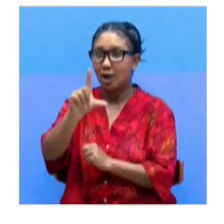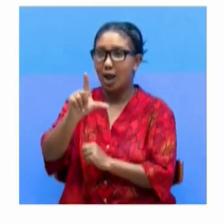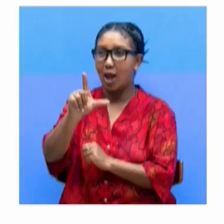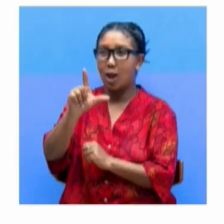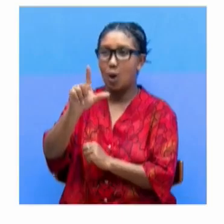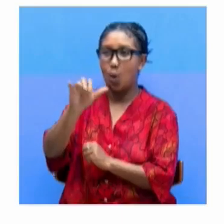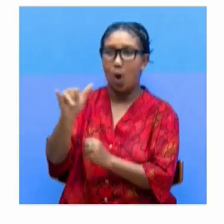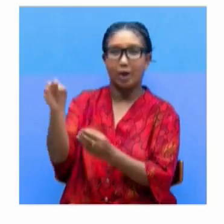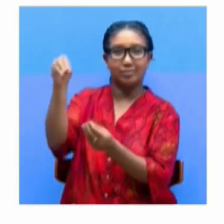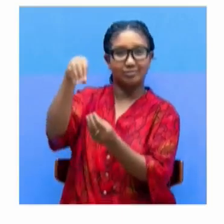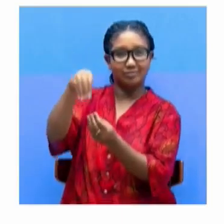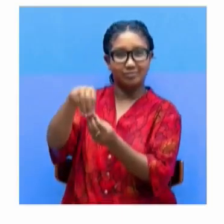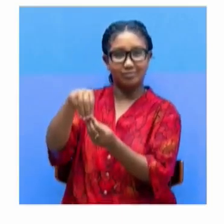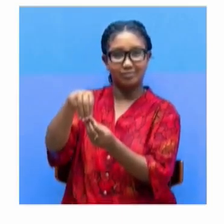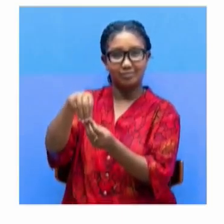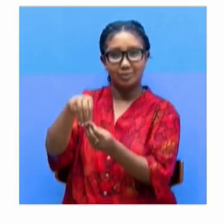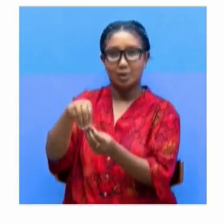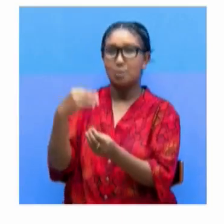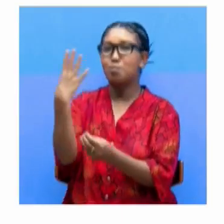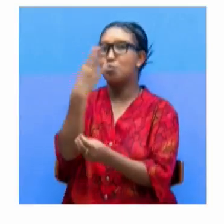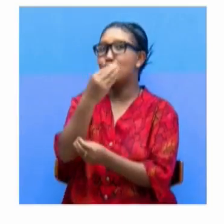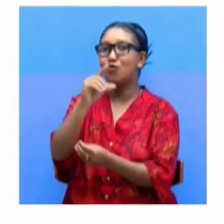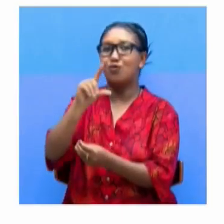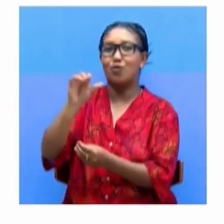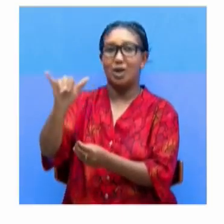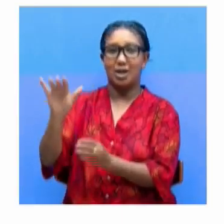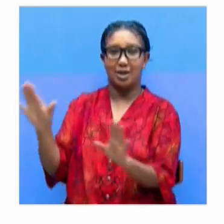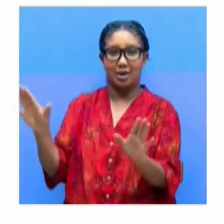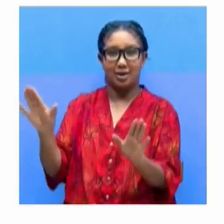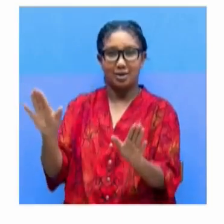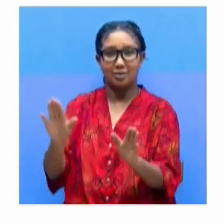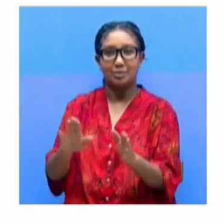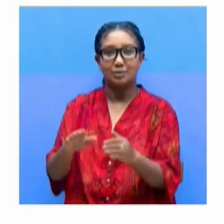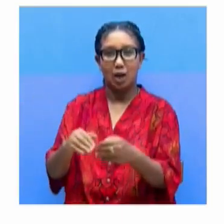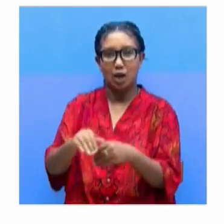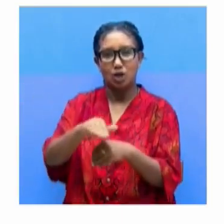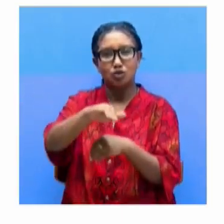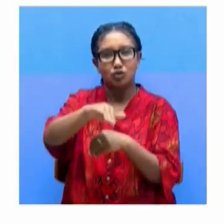ly and it becomes what? Beautifully. Yes? Slow.